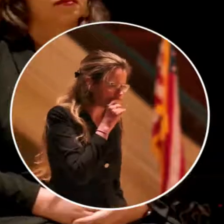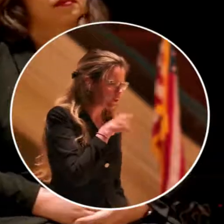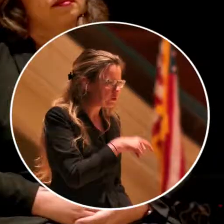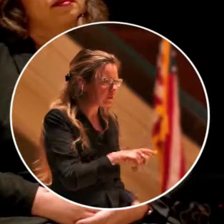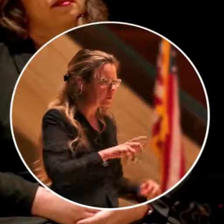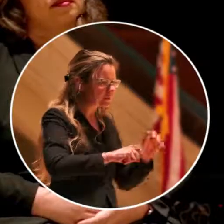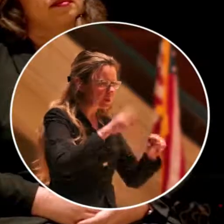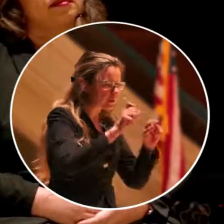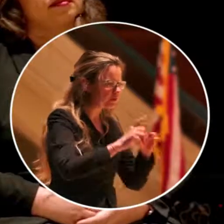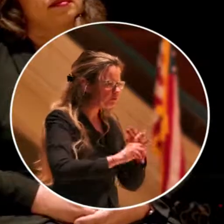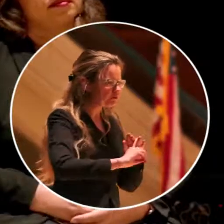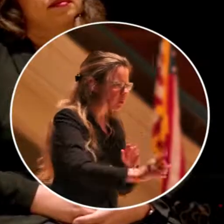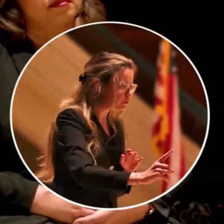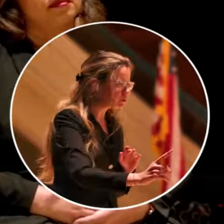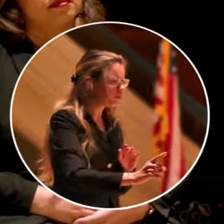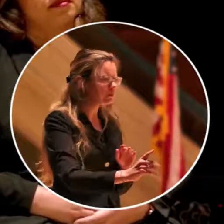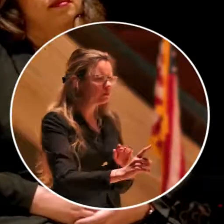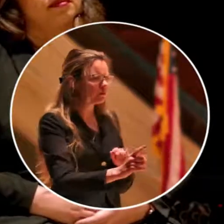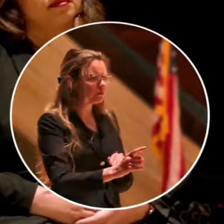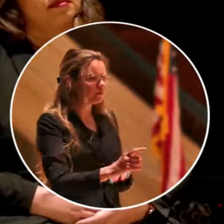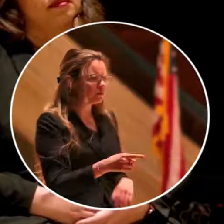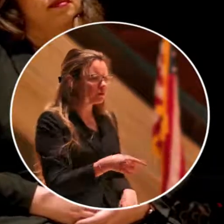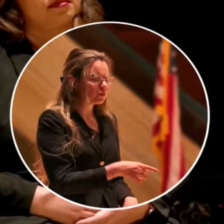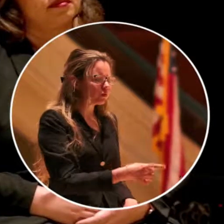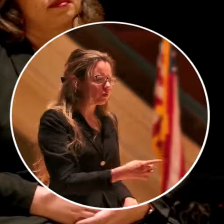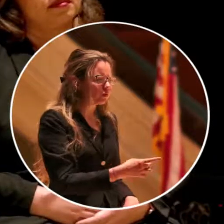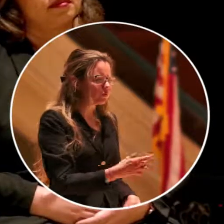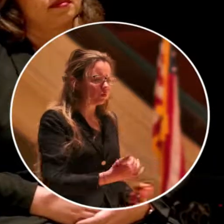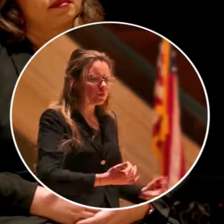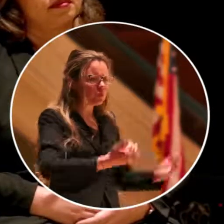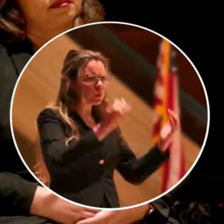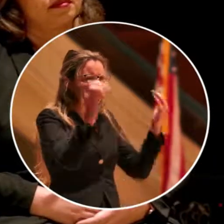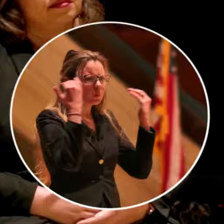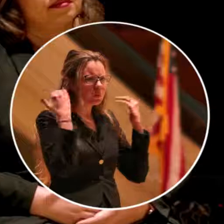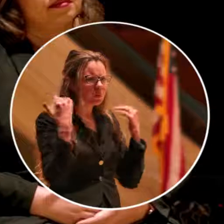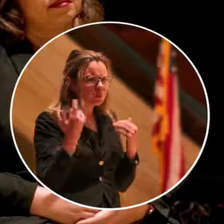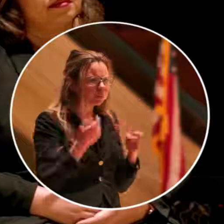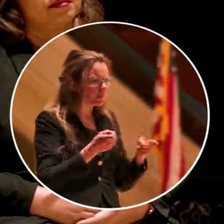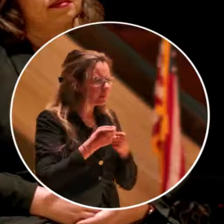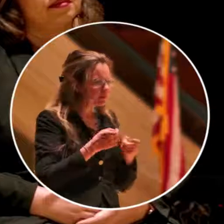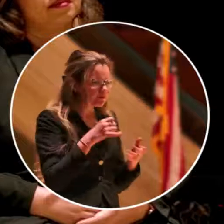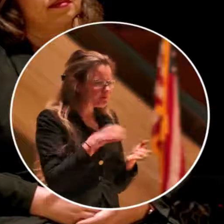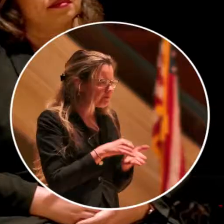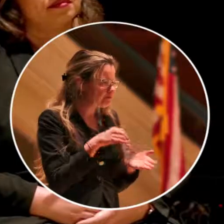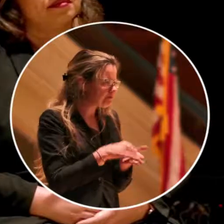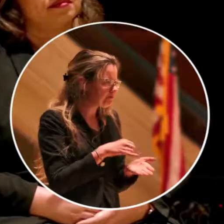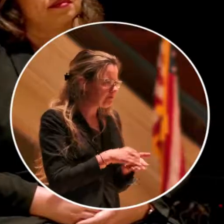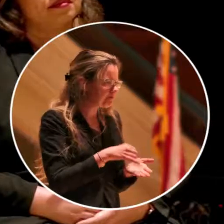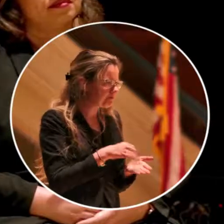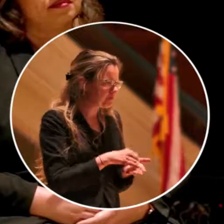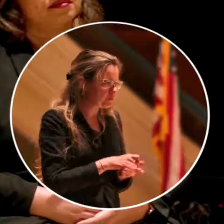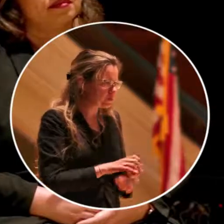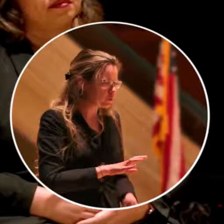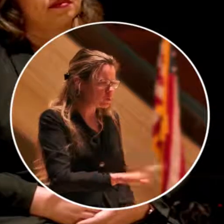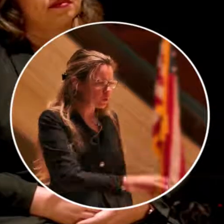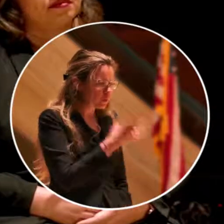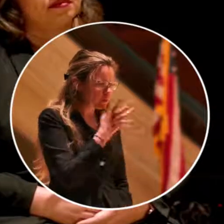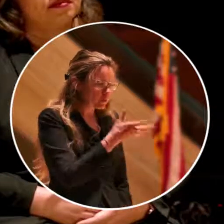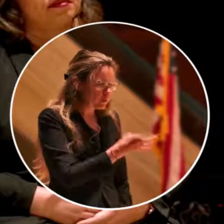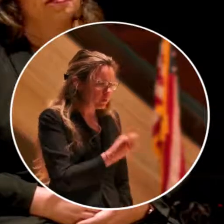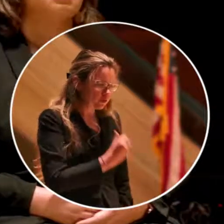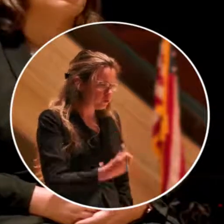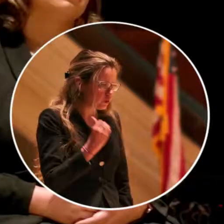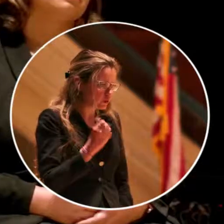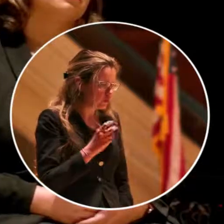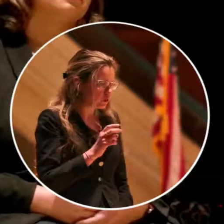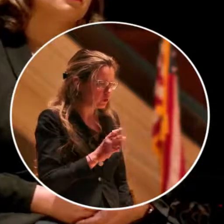everything, run away, and that I was too much to handle. So my grandmother wouldn't watch me. In